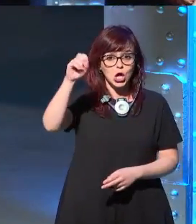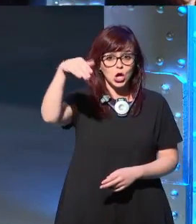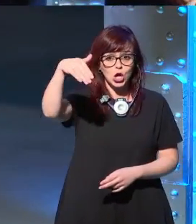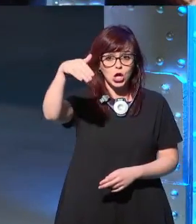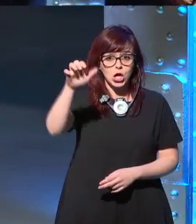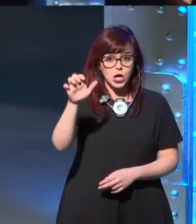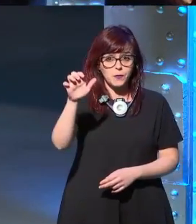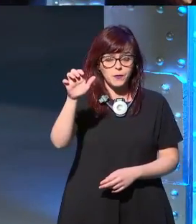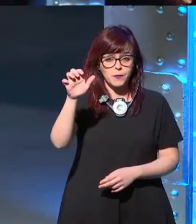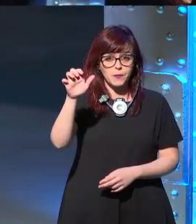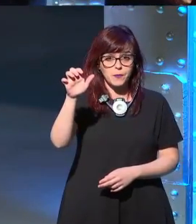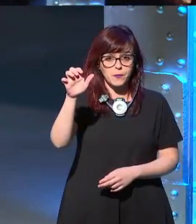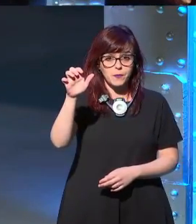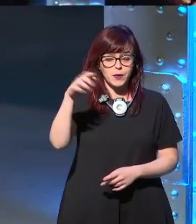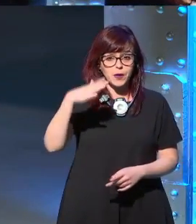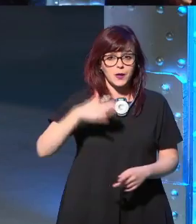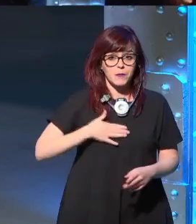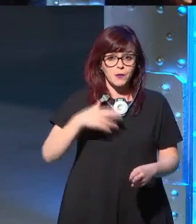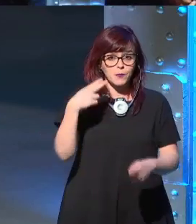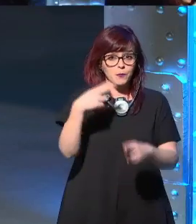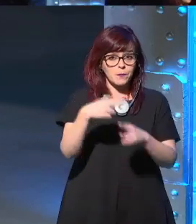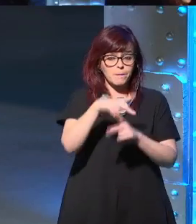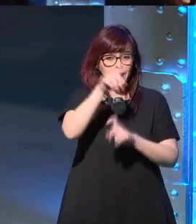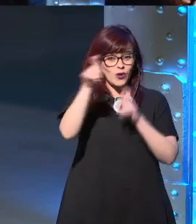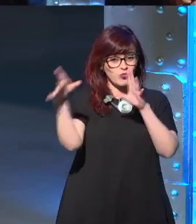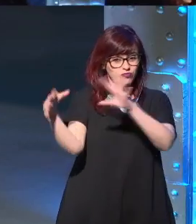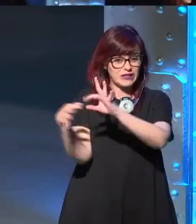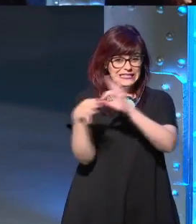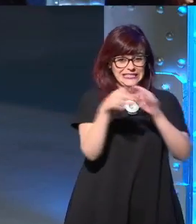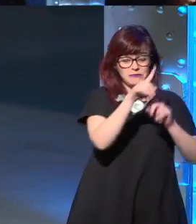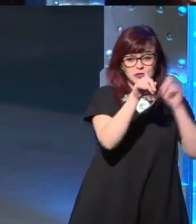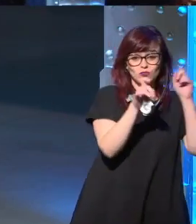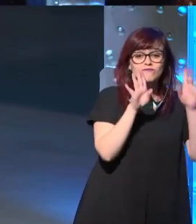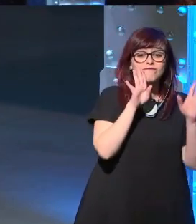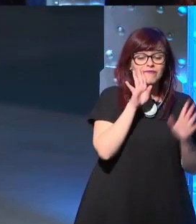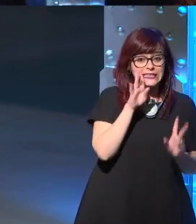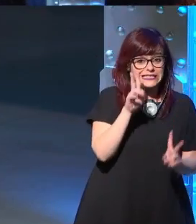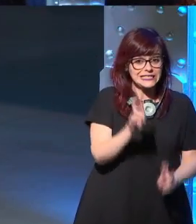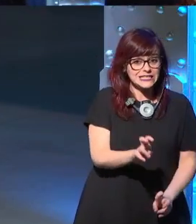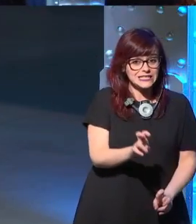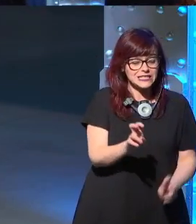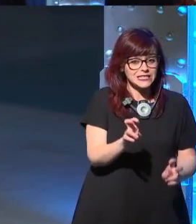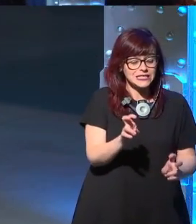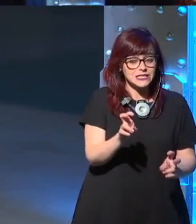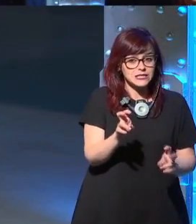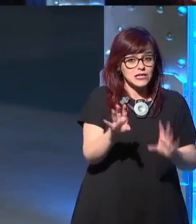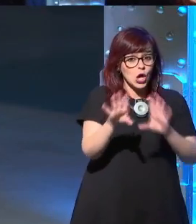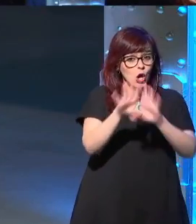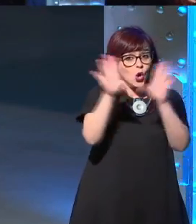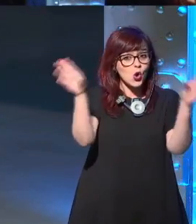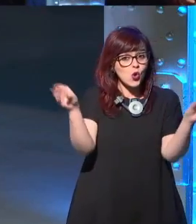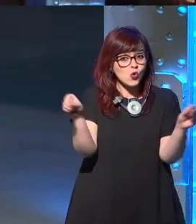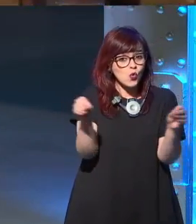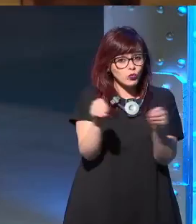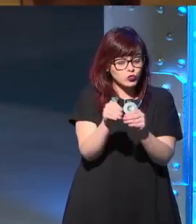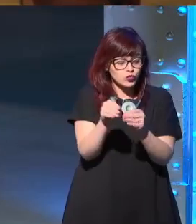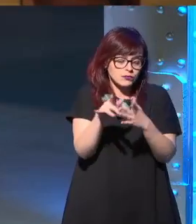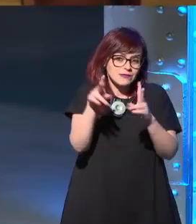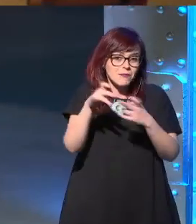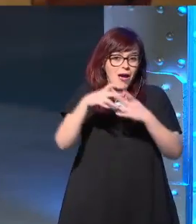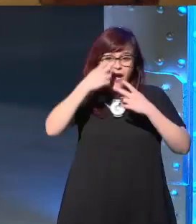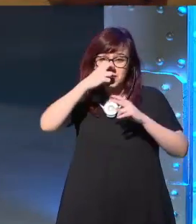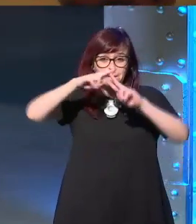the previous one. What implications did you draw from this research in terms of